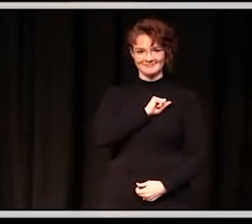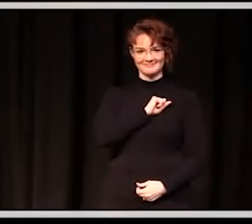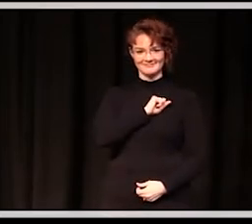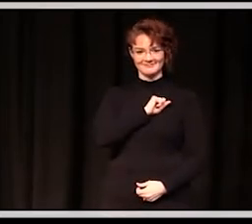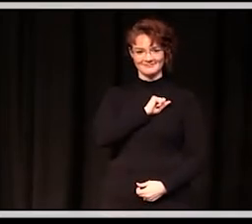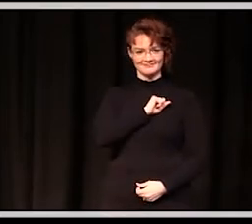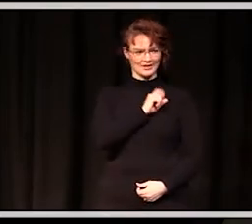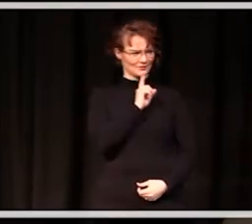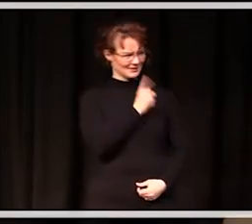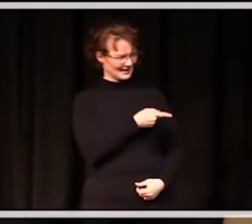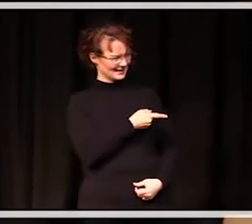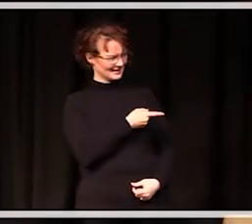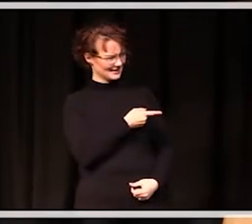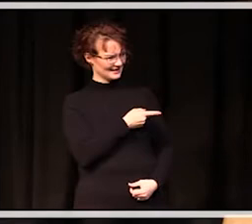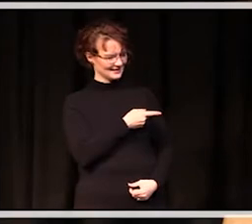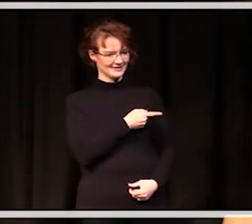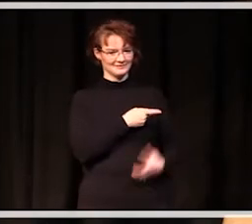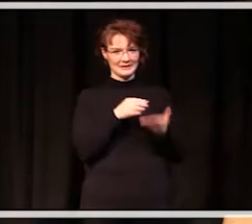Really?